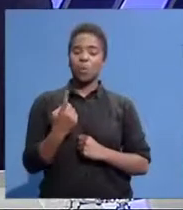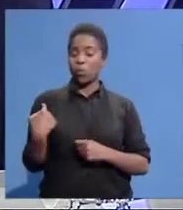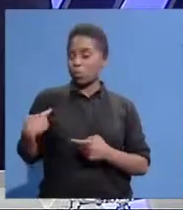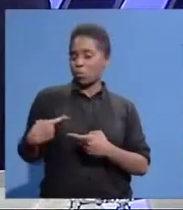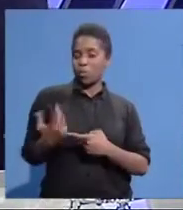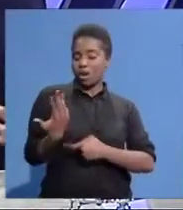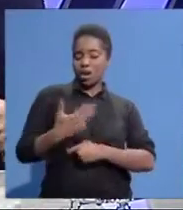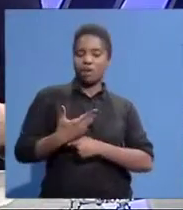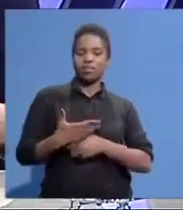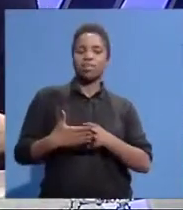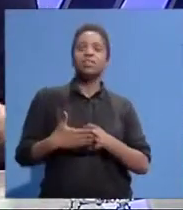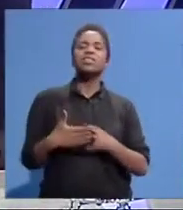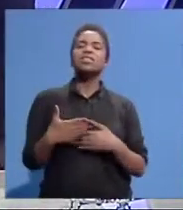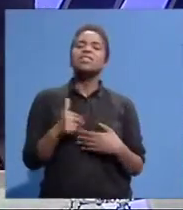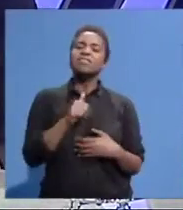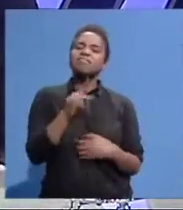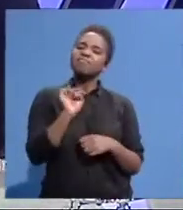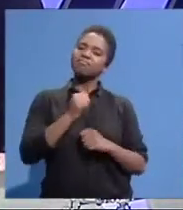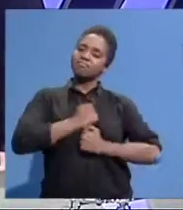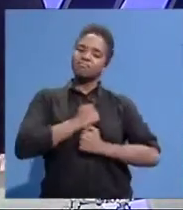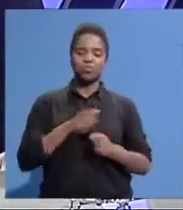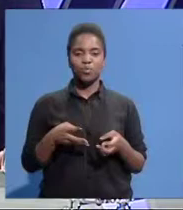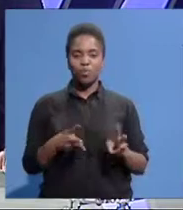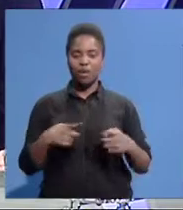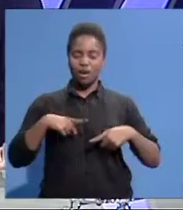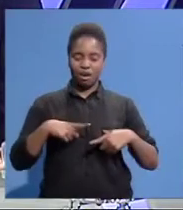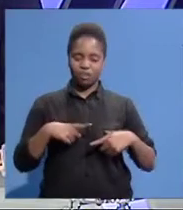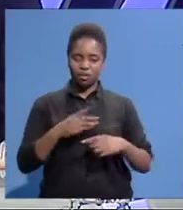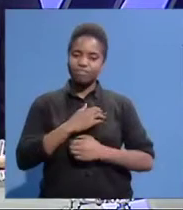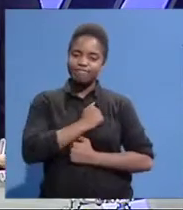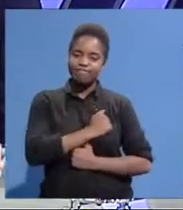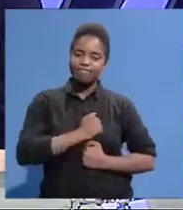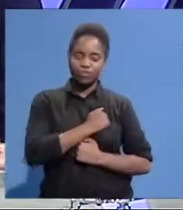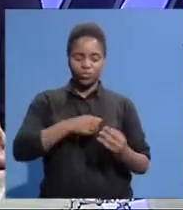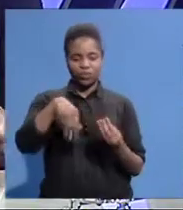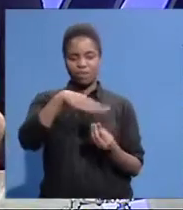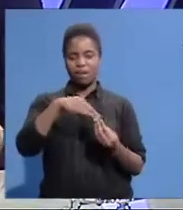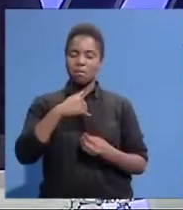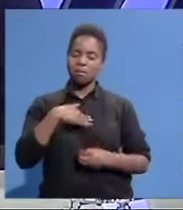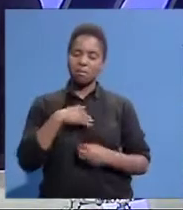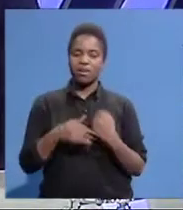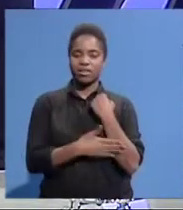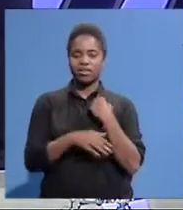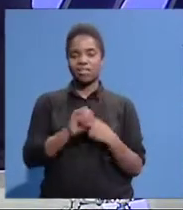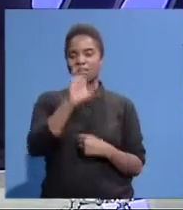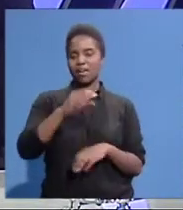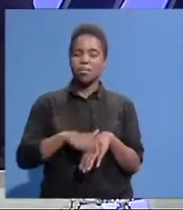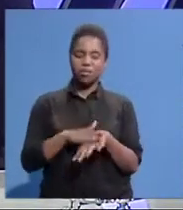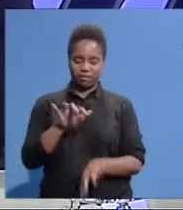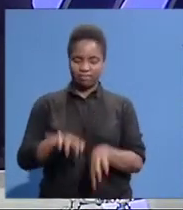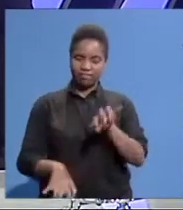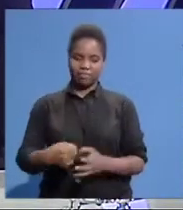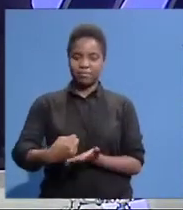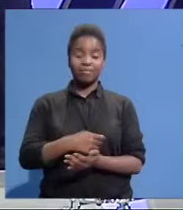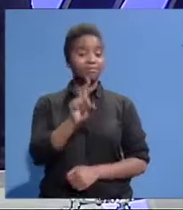condolences all over the country, and that then is our way of sharing our condolences with the country. So keep sending those messages in.